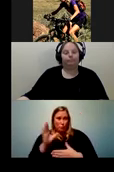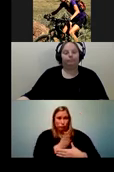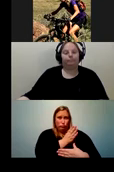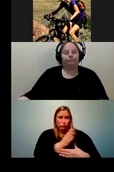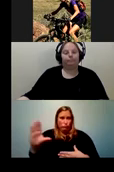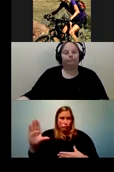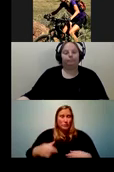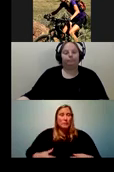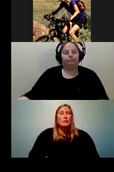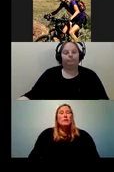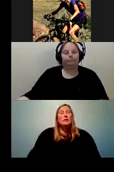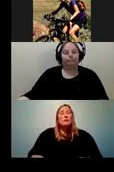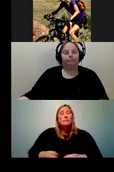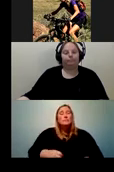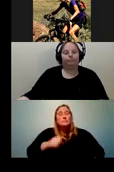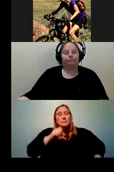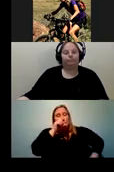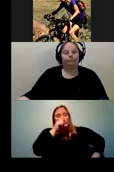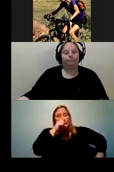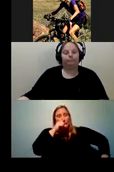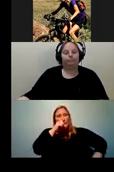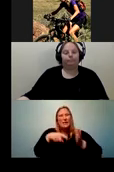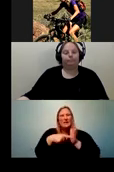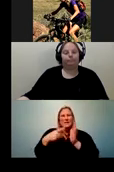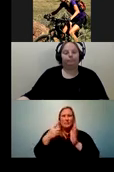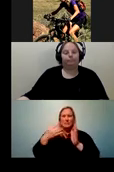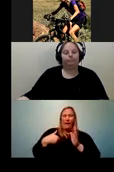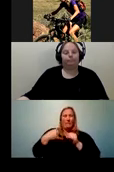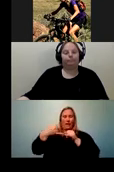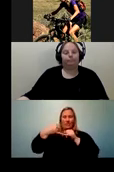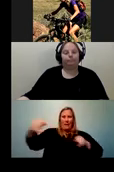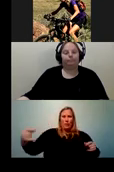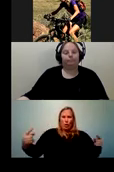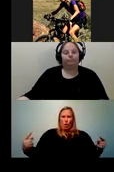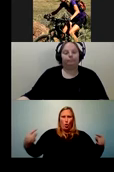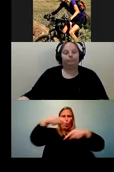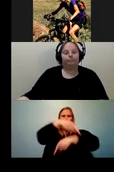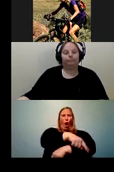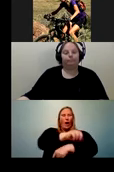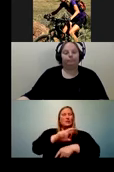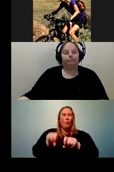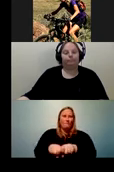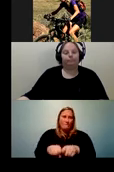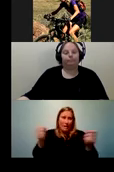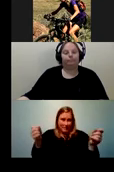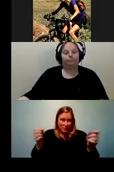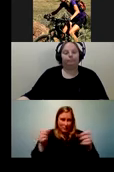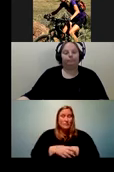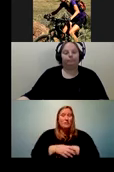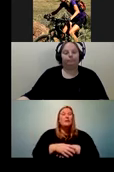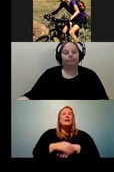Now, sometimes we can have what's called a boundary crossing or a boundary violation. Now, a boundary